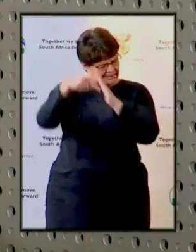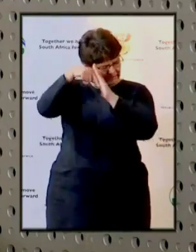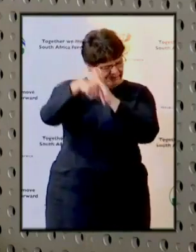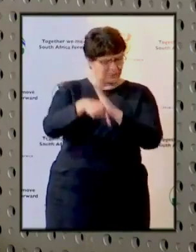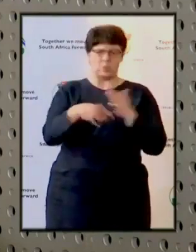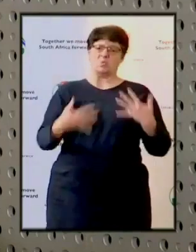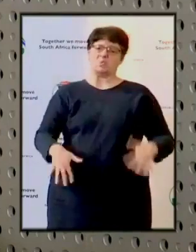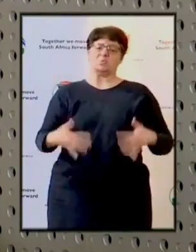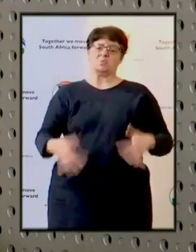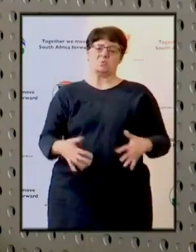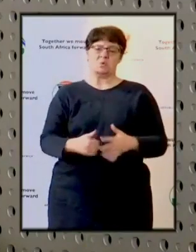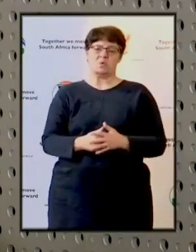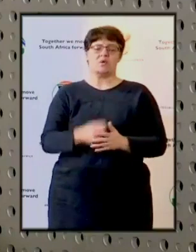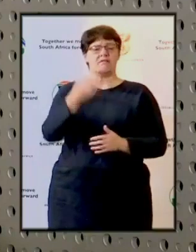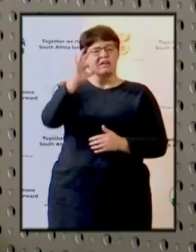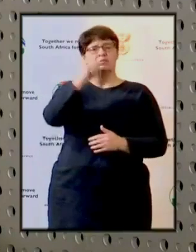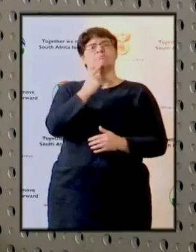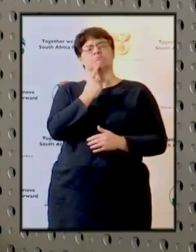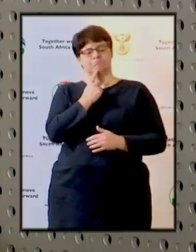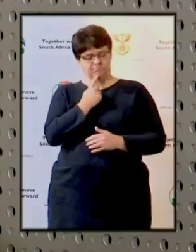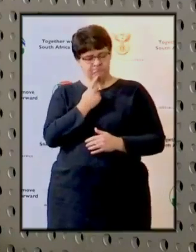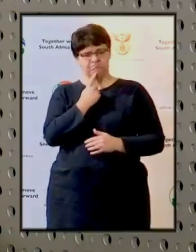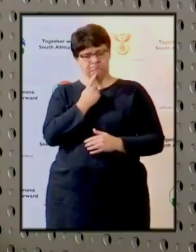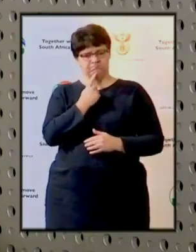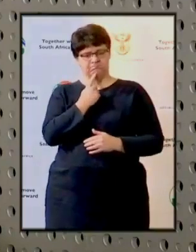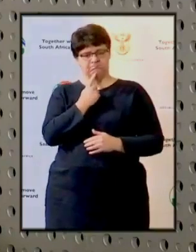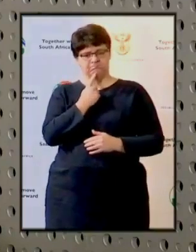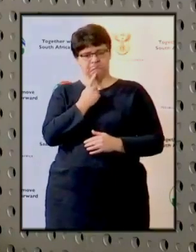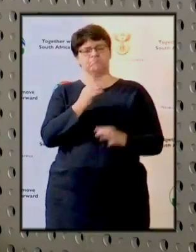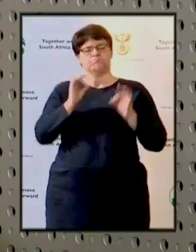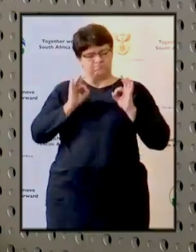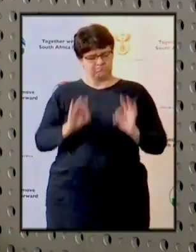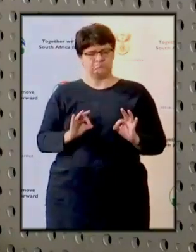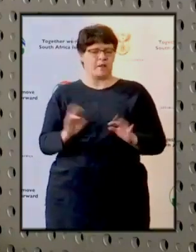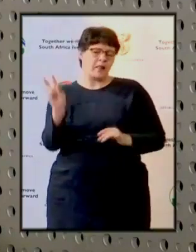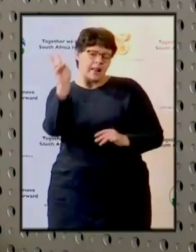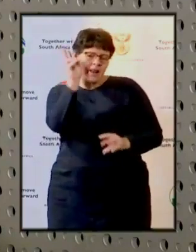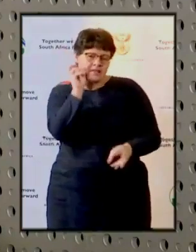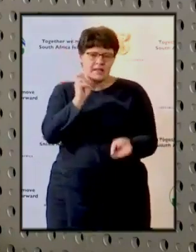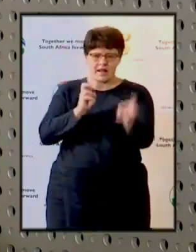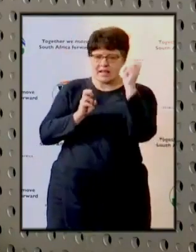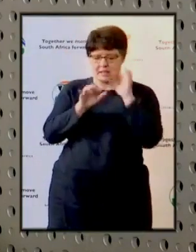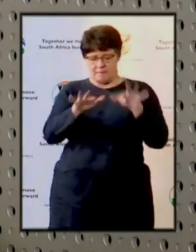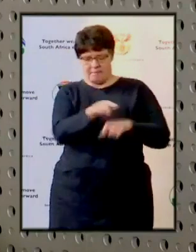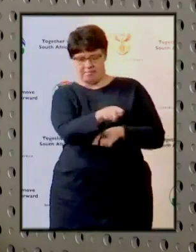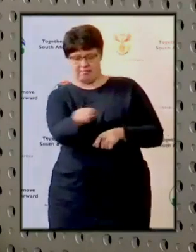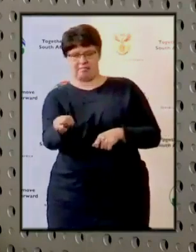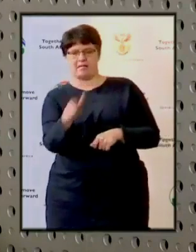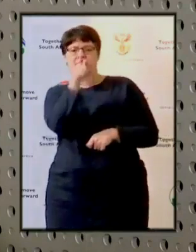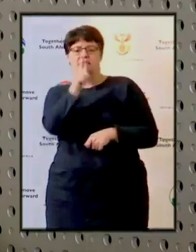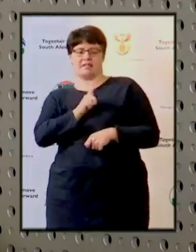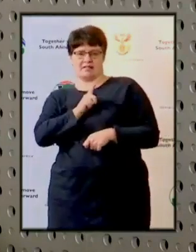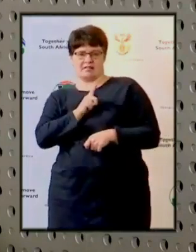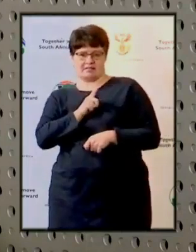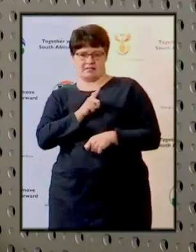government listened and took heed of what the public was saying,